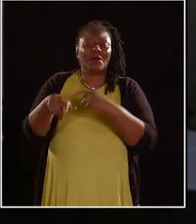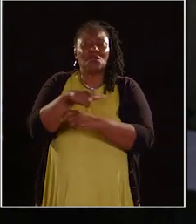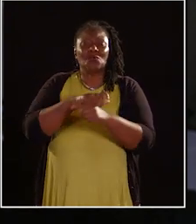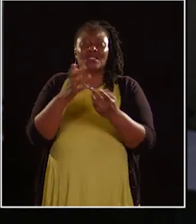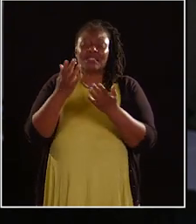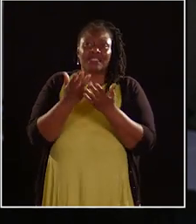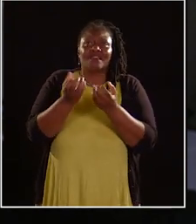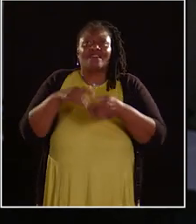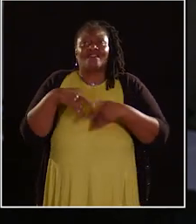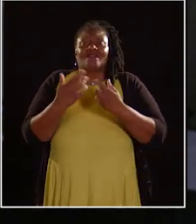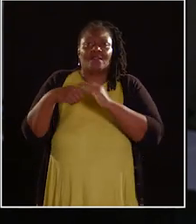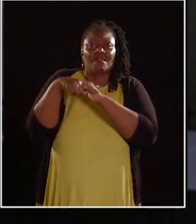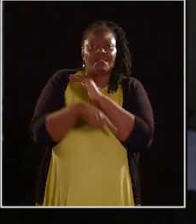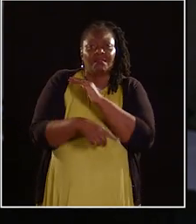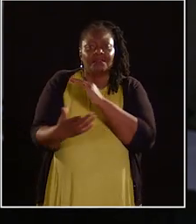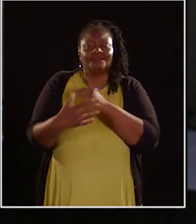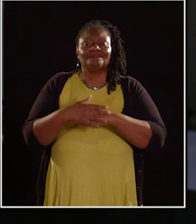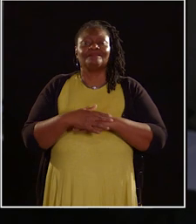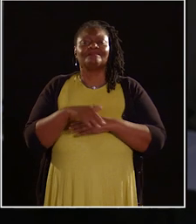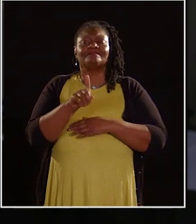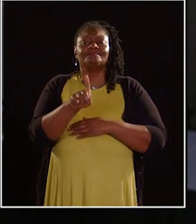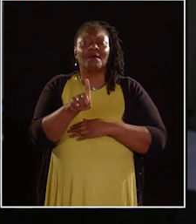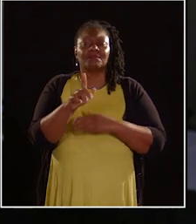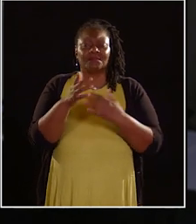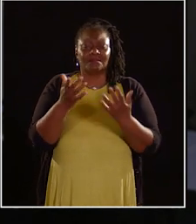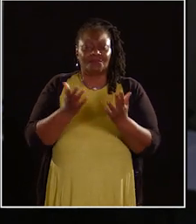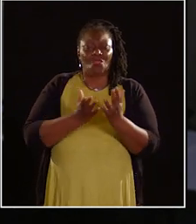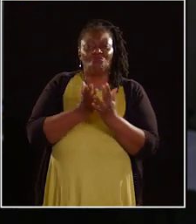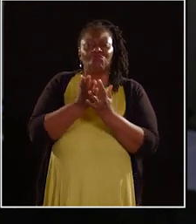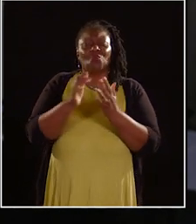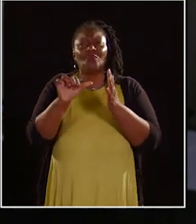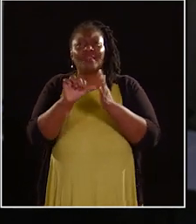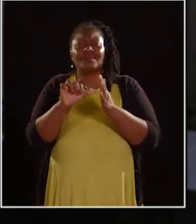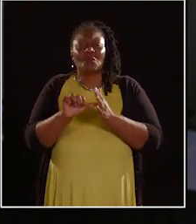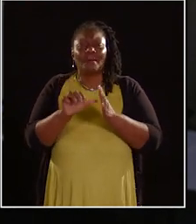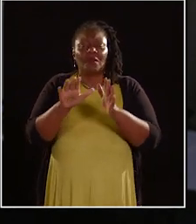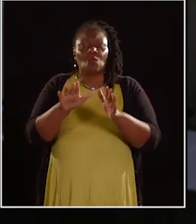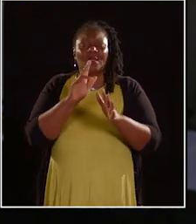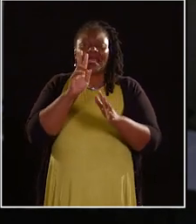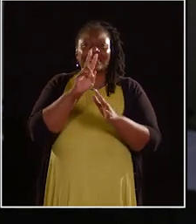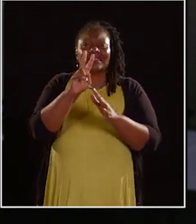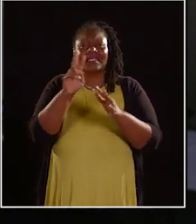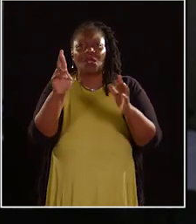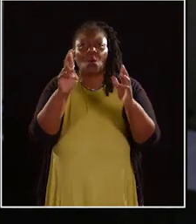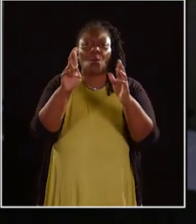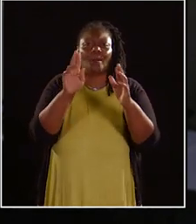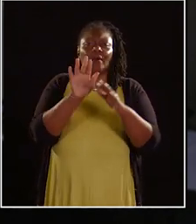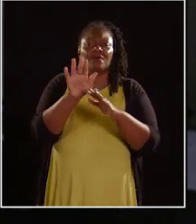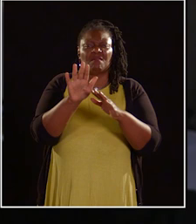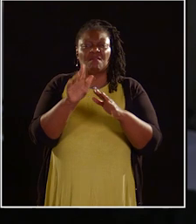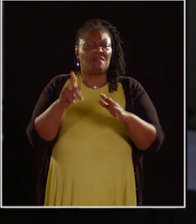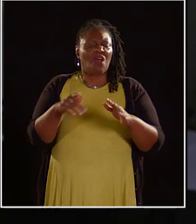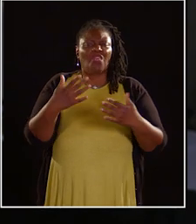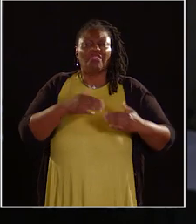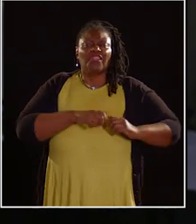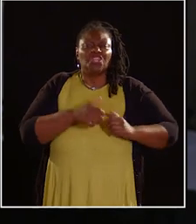into hardship. And yet, amid this darkness, we can see embers of hope. The